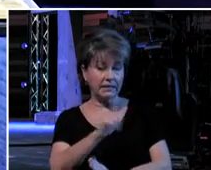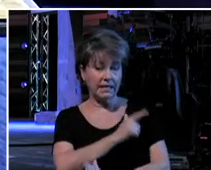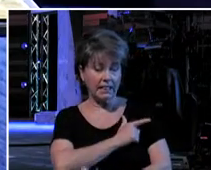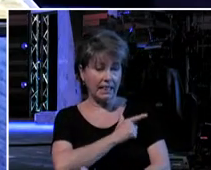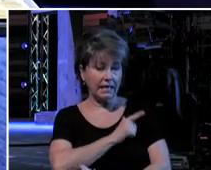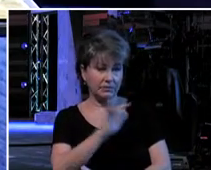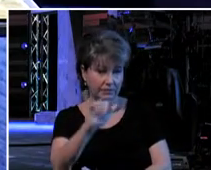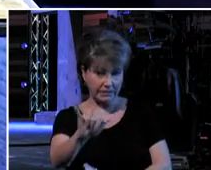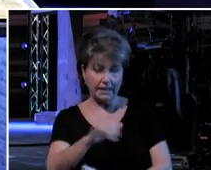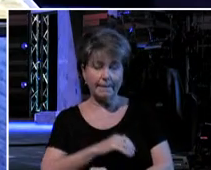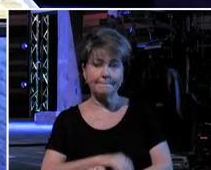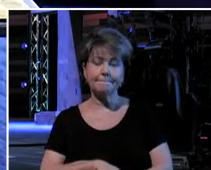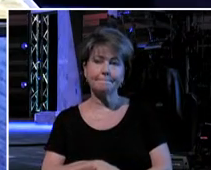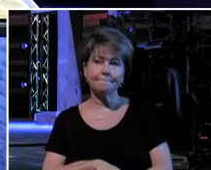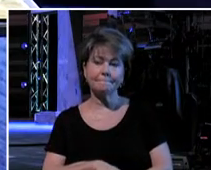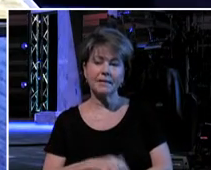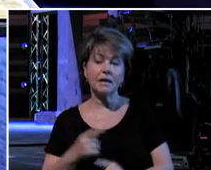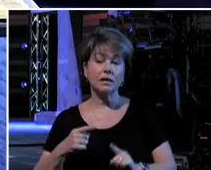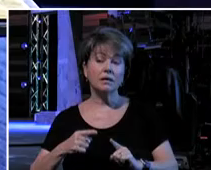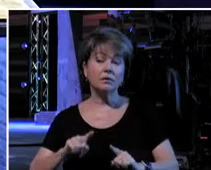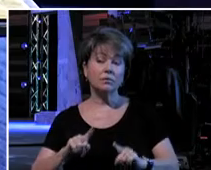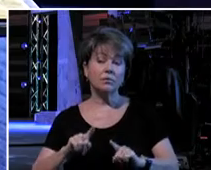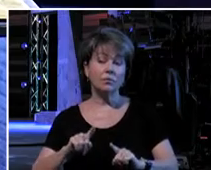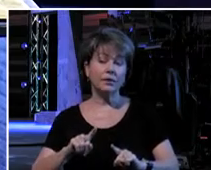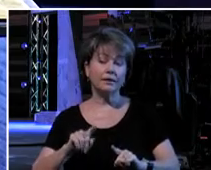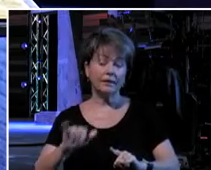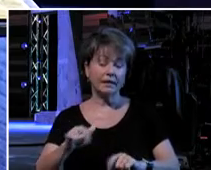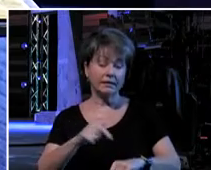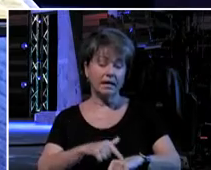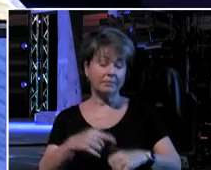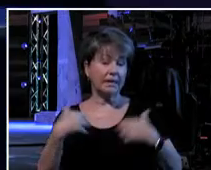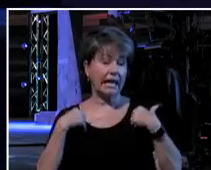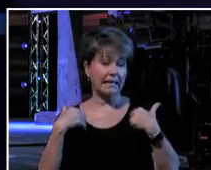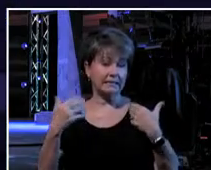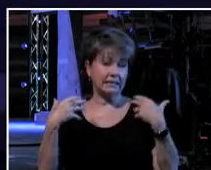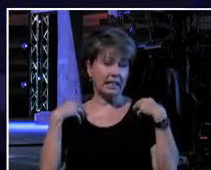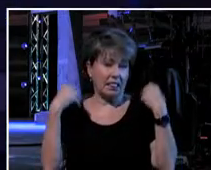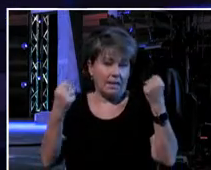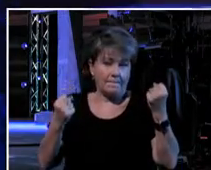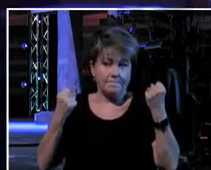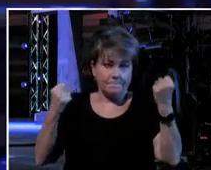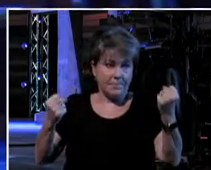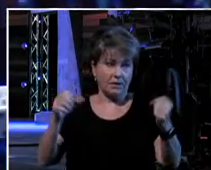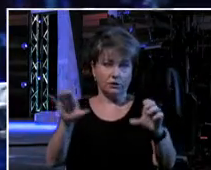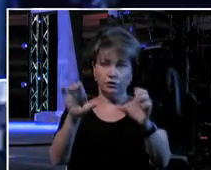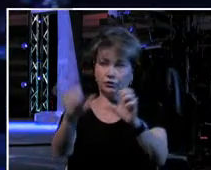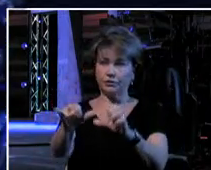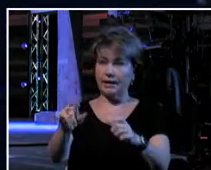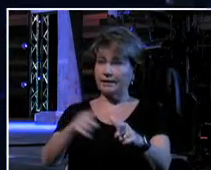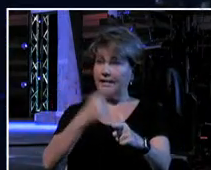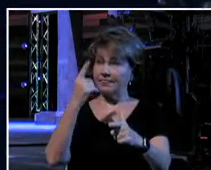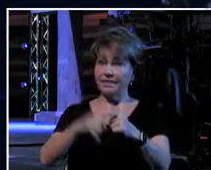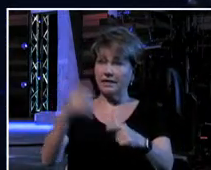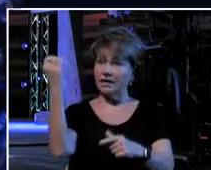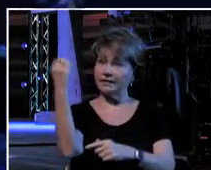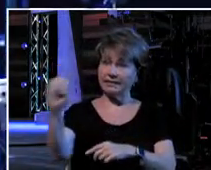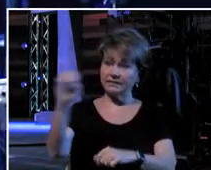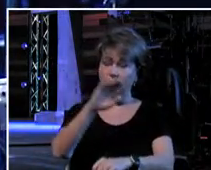Lazarus, everyone said, wow, he has the power to do that. But on Easter morning, when he actually rose from the